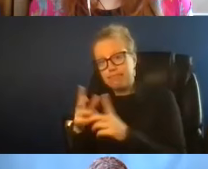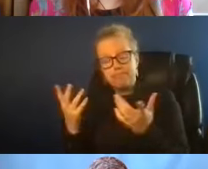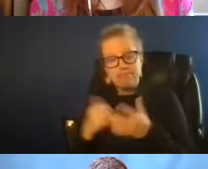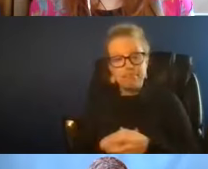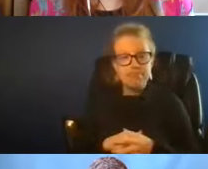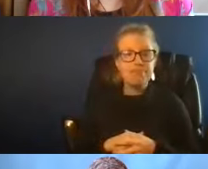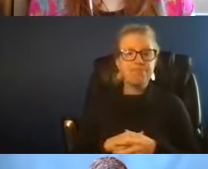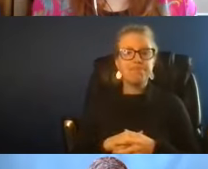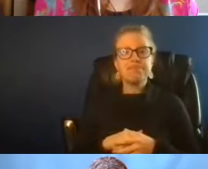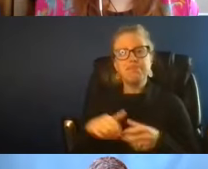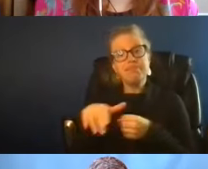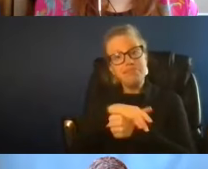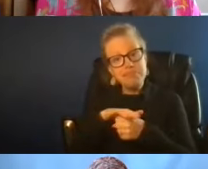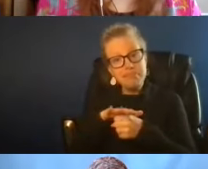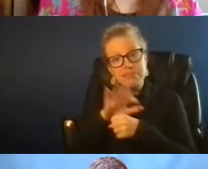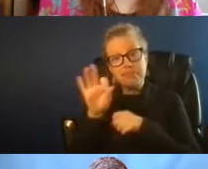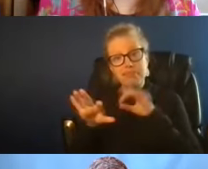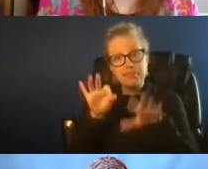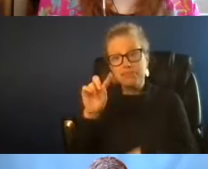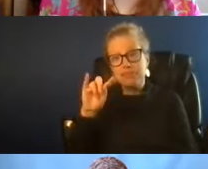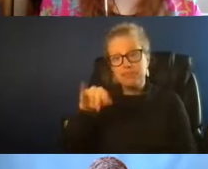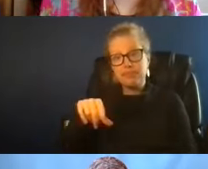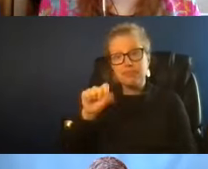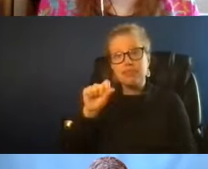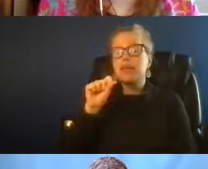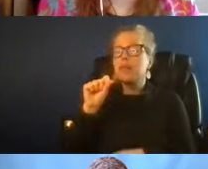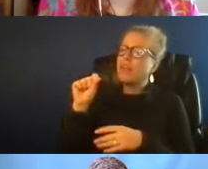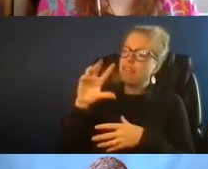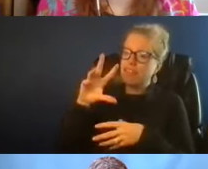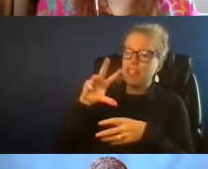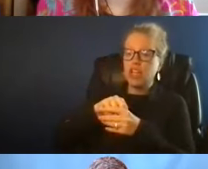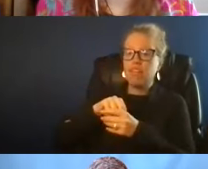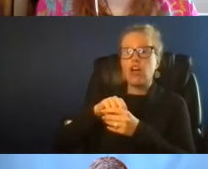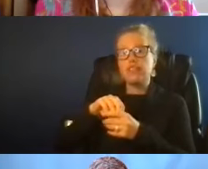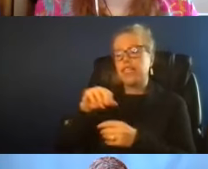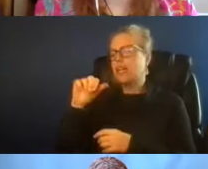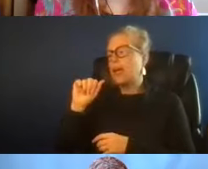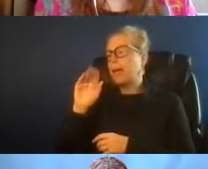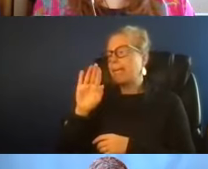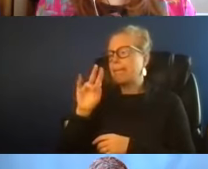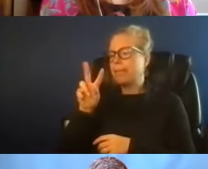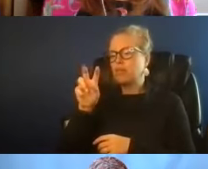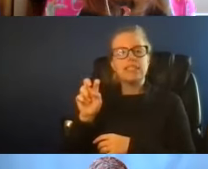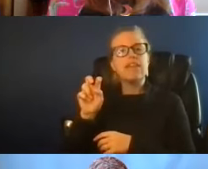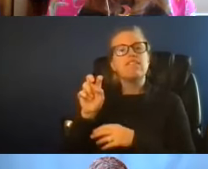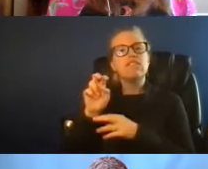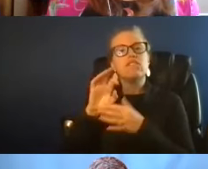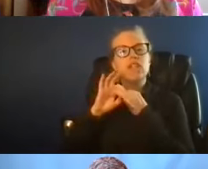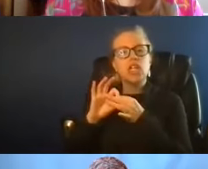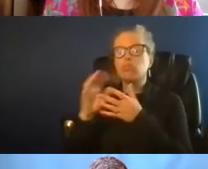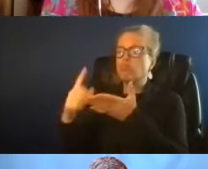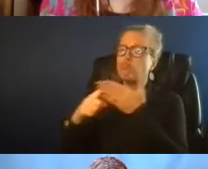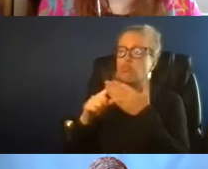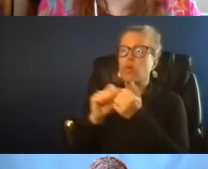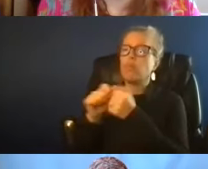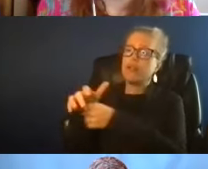There are neighborhood tips. If you're in an abusive relationship, you can talk to your neighbors and develop